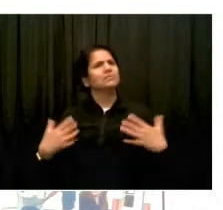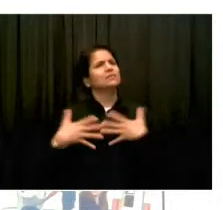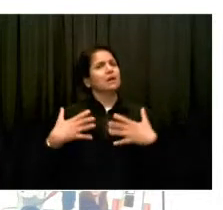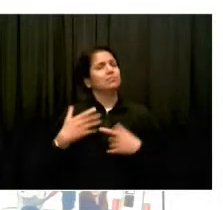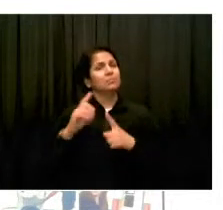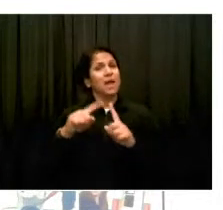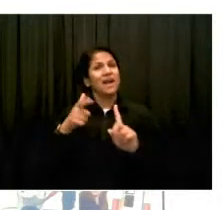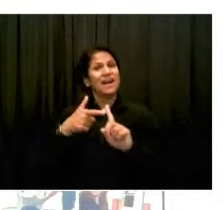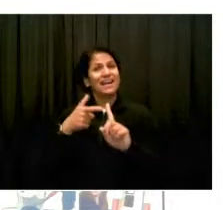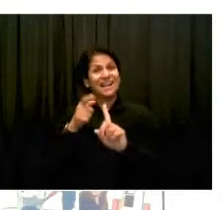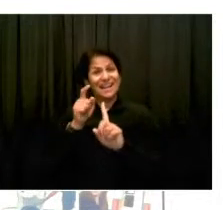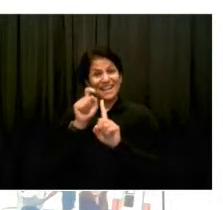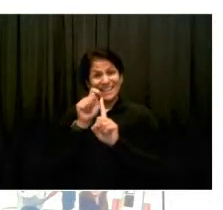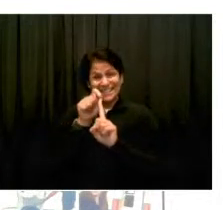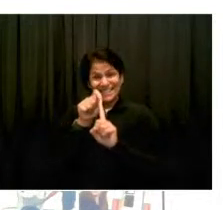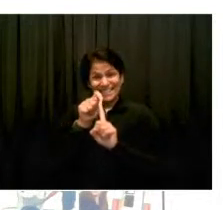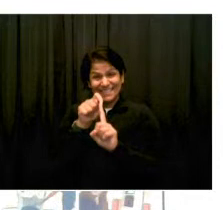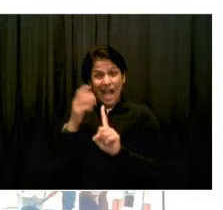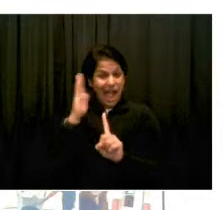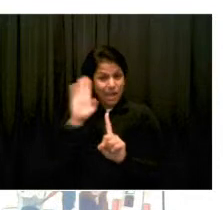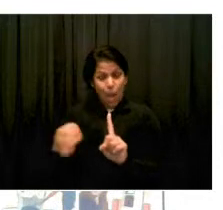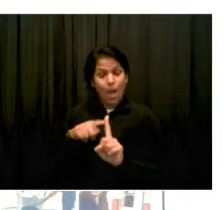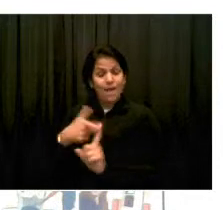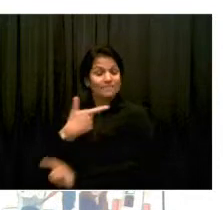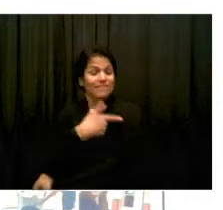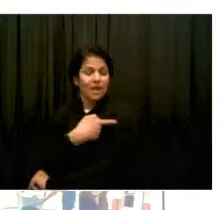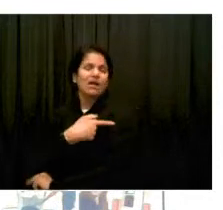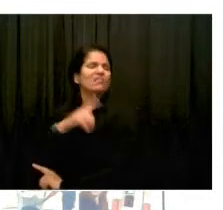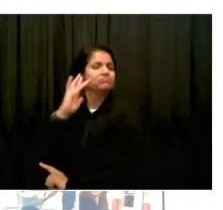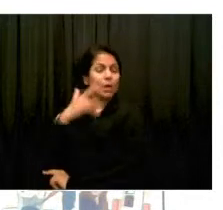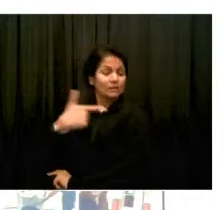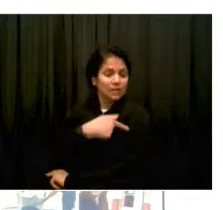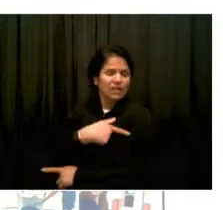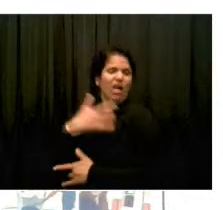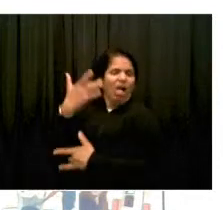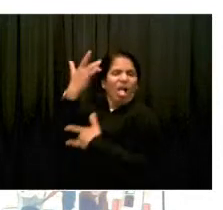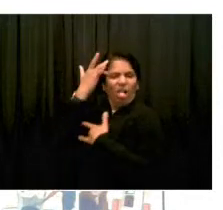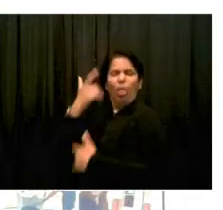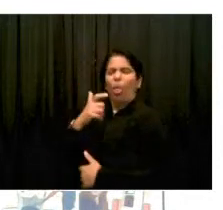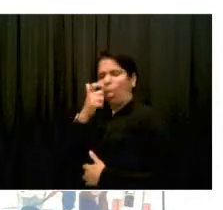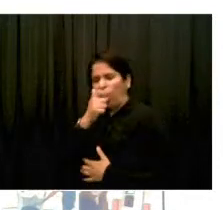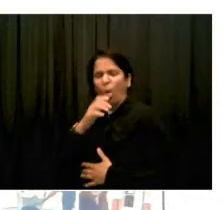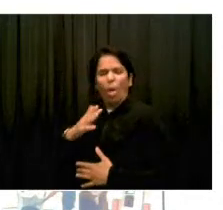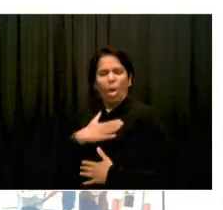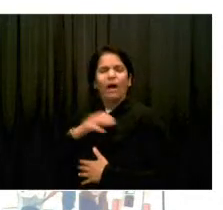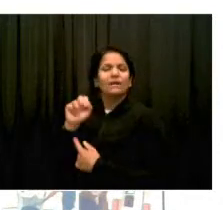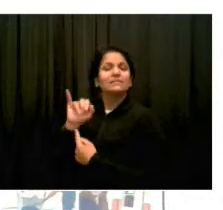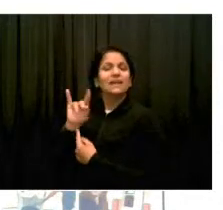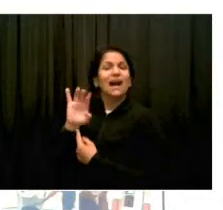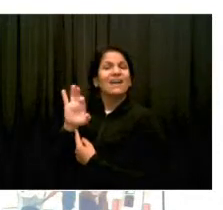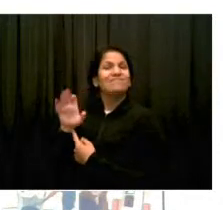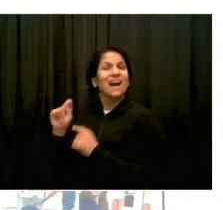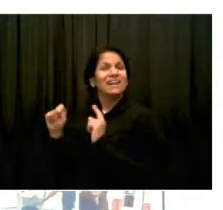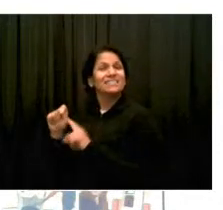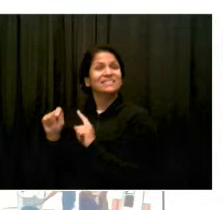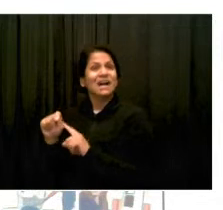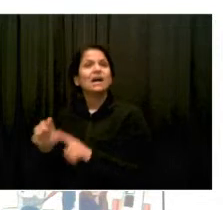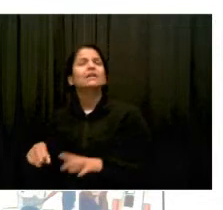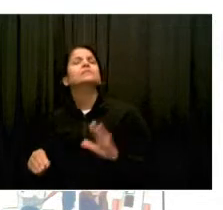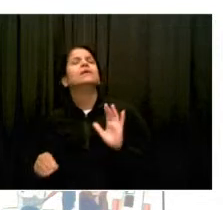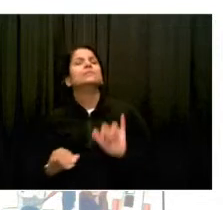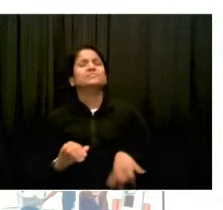approval, I did want to mention that, I do expect that the vaccines that are currently under the emergency use